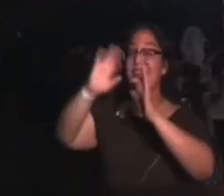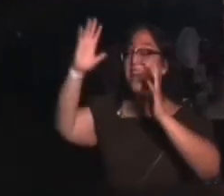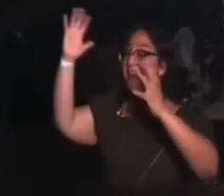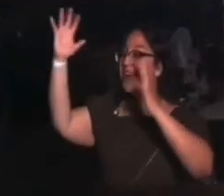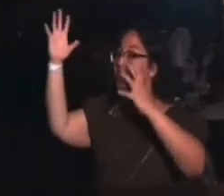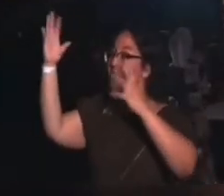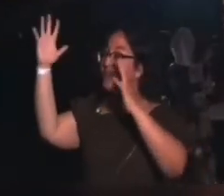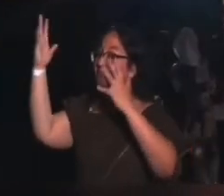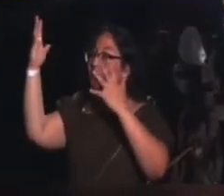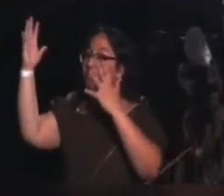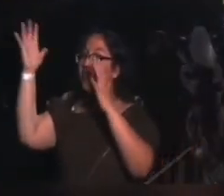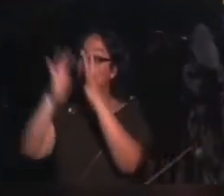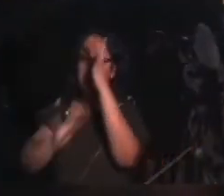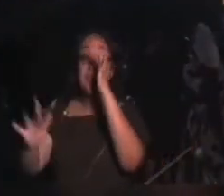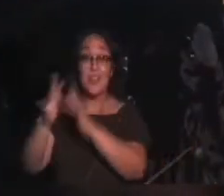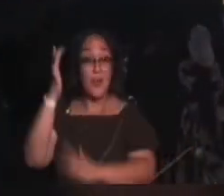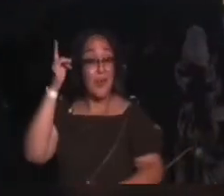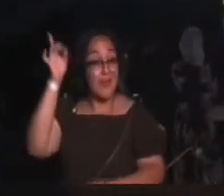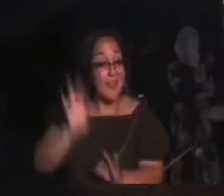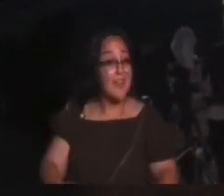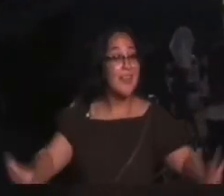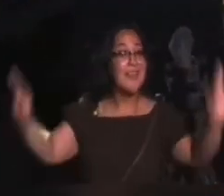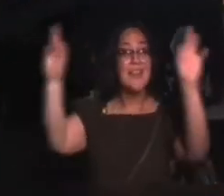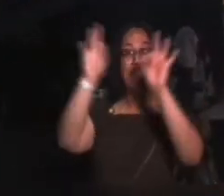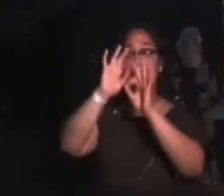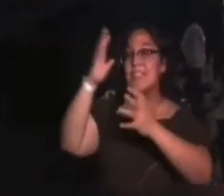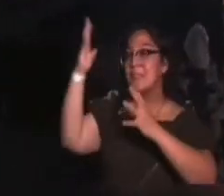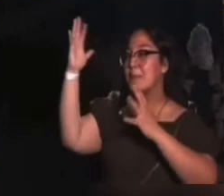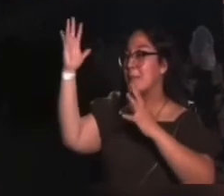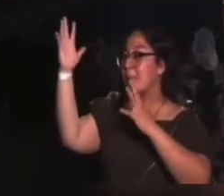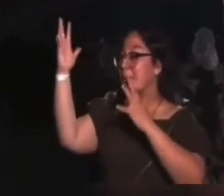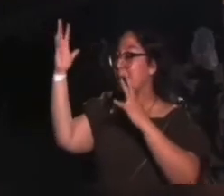Aplaude sus manos porque a Jesús, porque Él es digno.